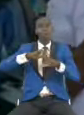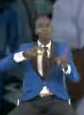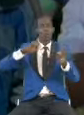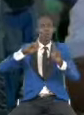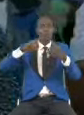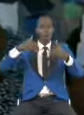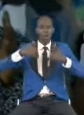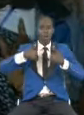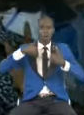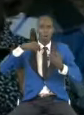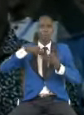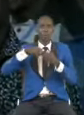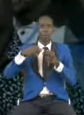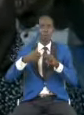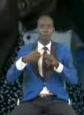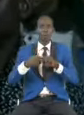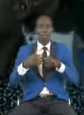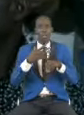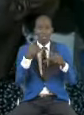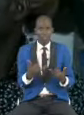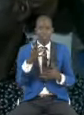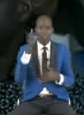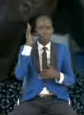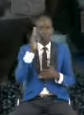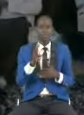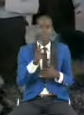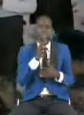power at this present hour.